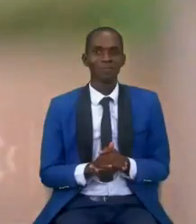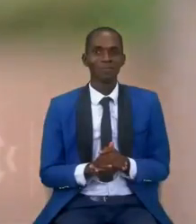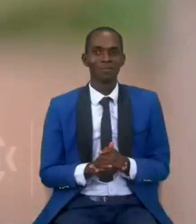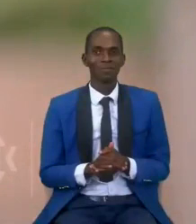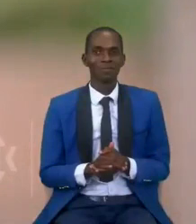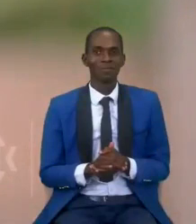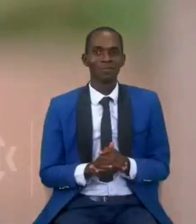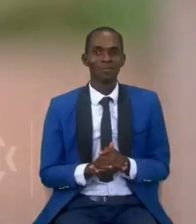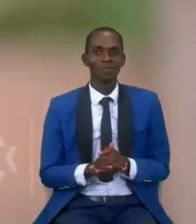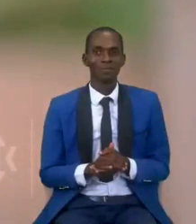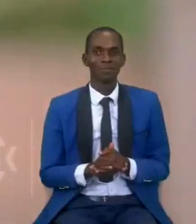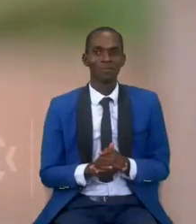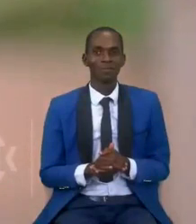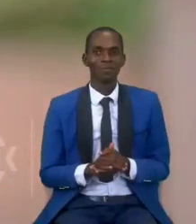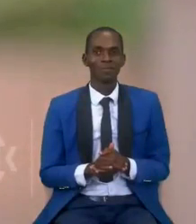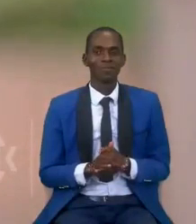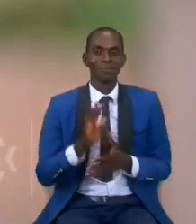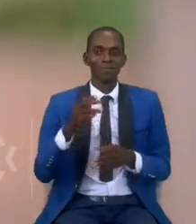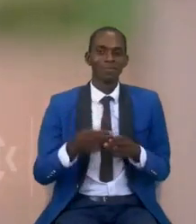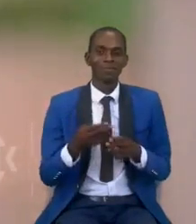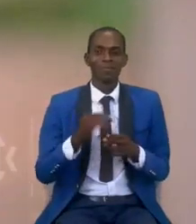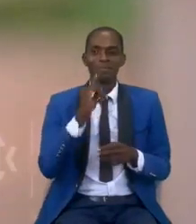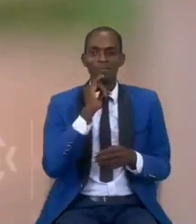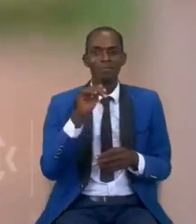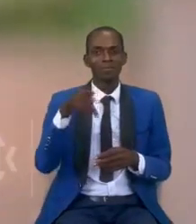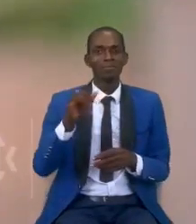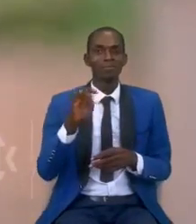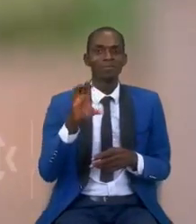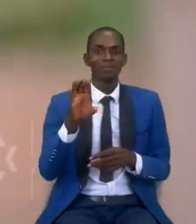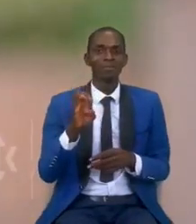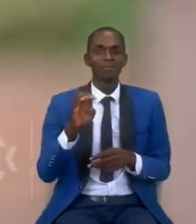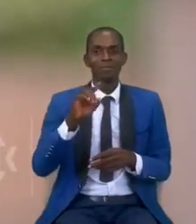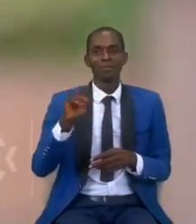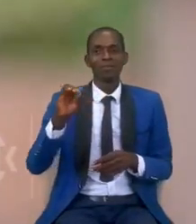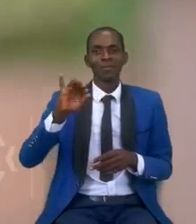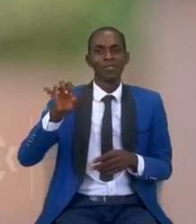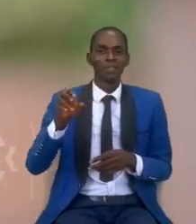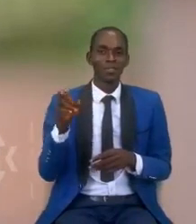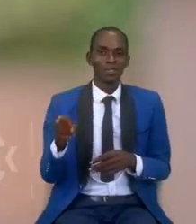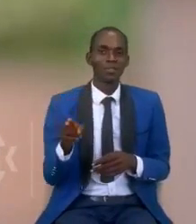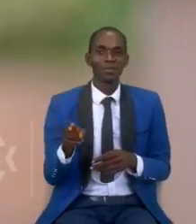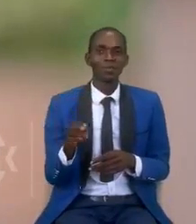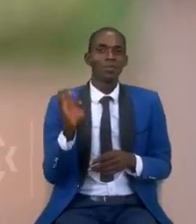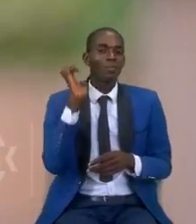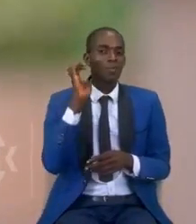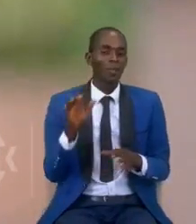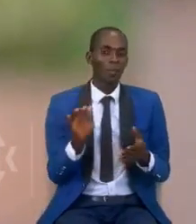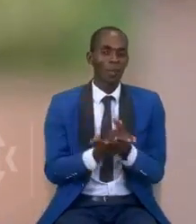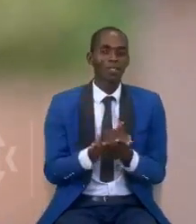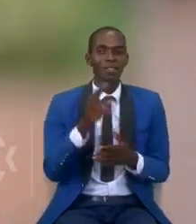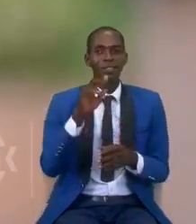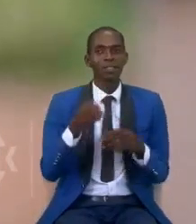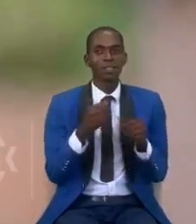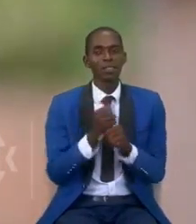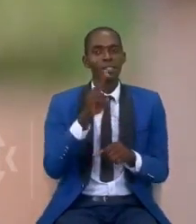By the special grace of God, I got married in the year 2014. So ever since then, I've been trying to conceive, but to no